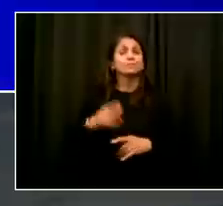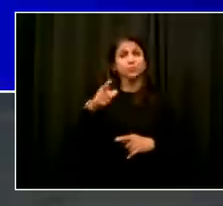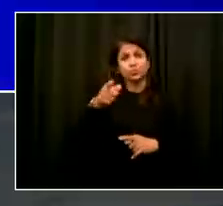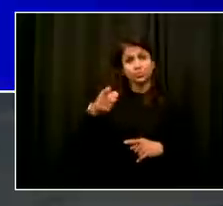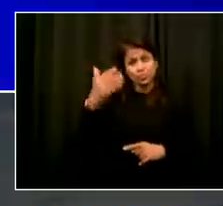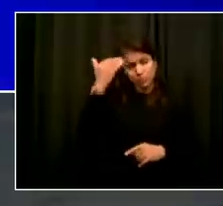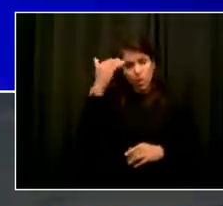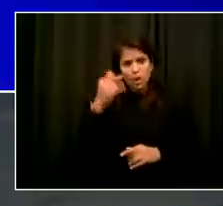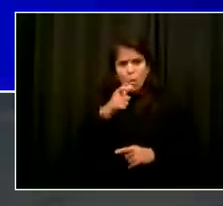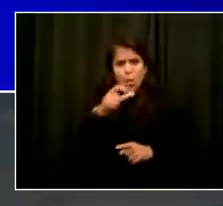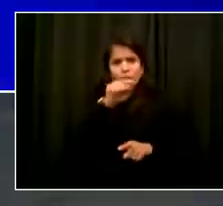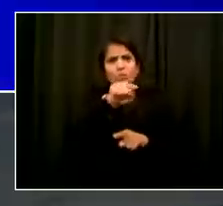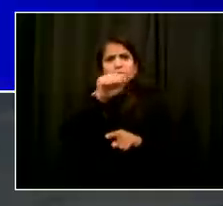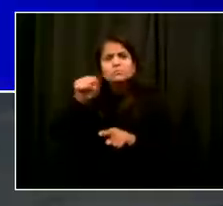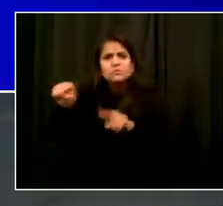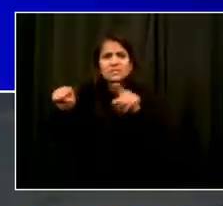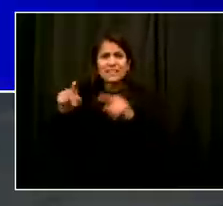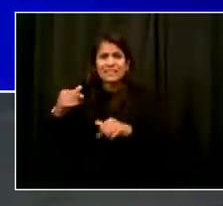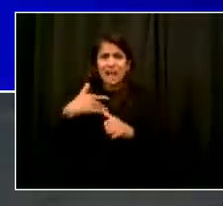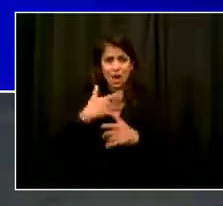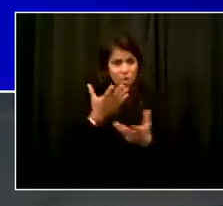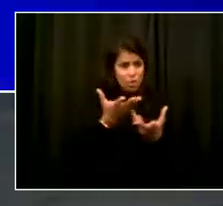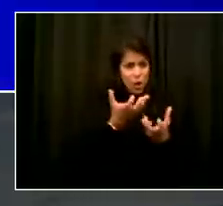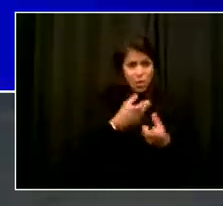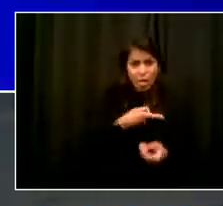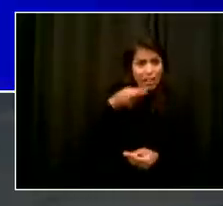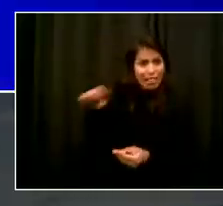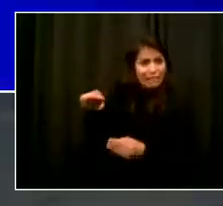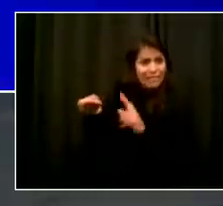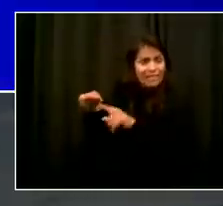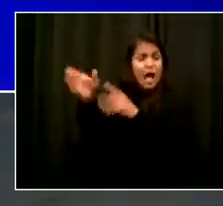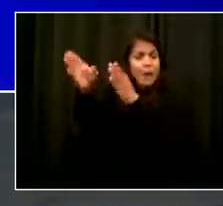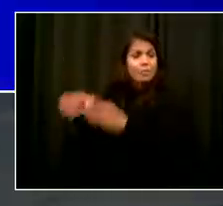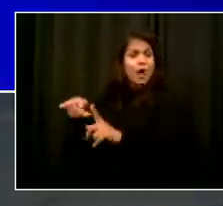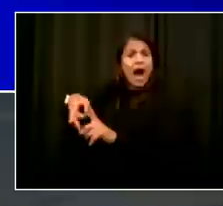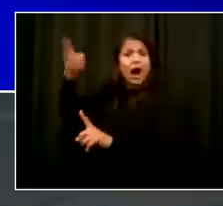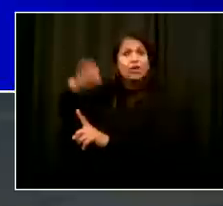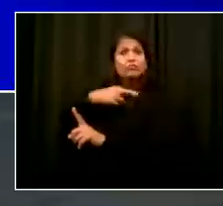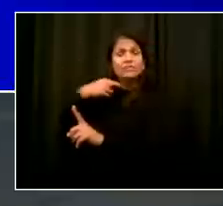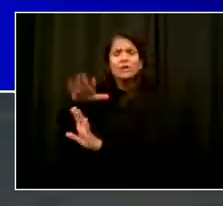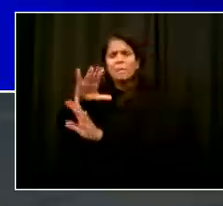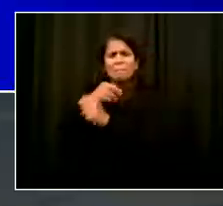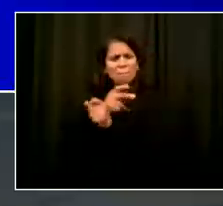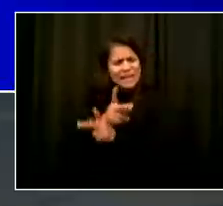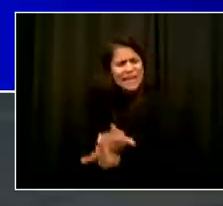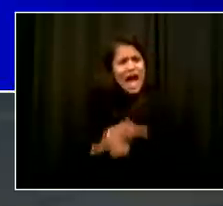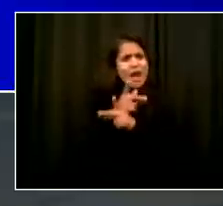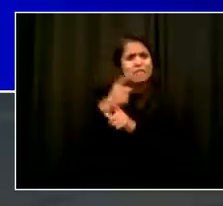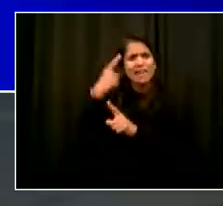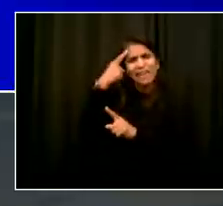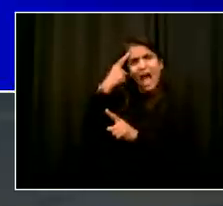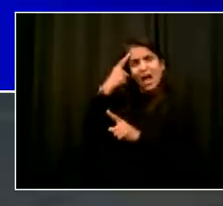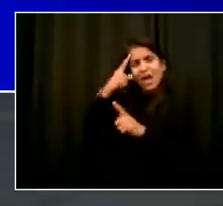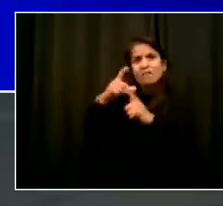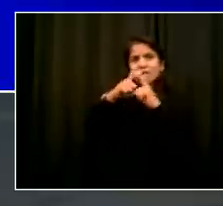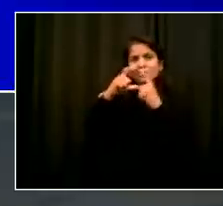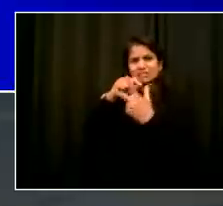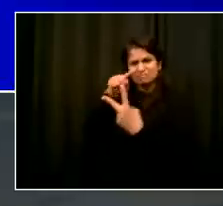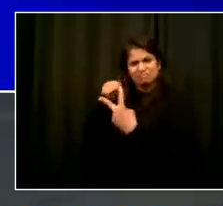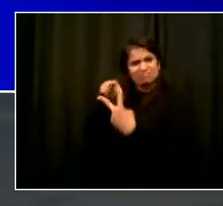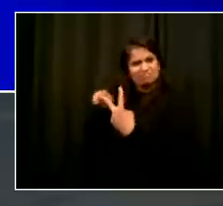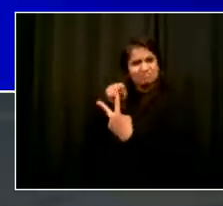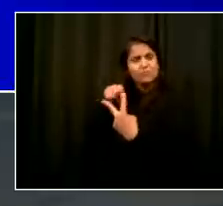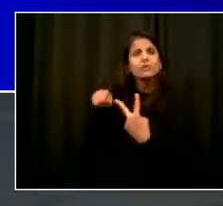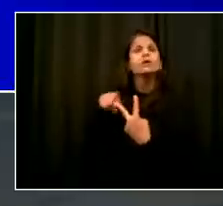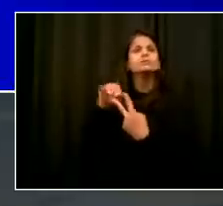mutuality, tied in a single garment of destiny. And with that same historic lens, today does